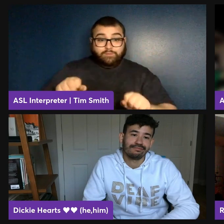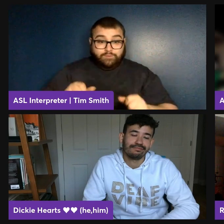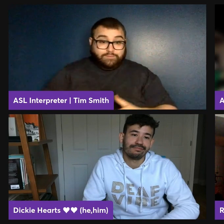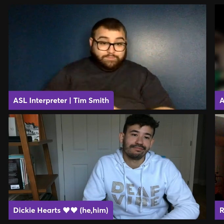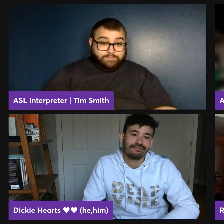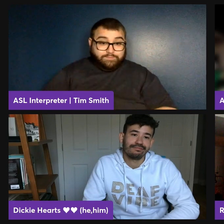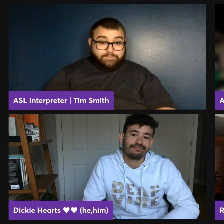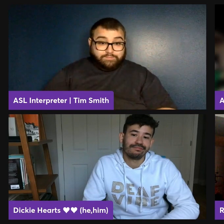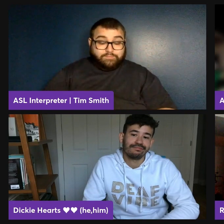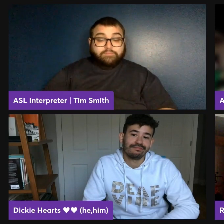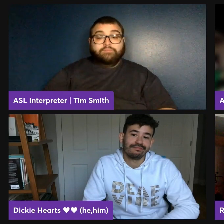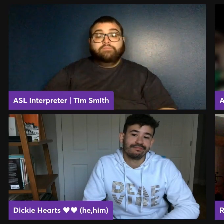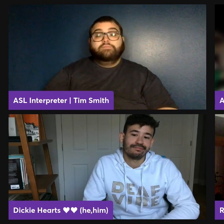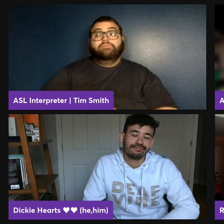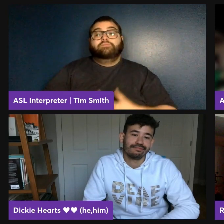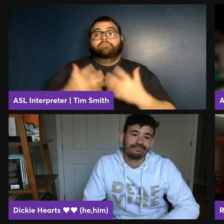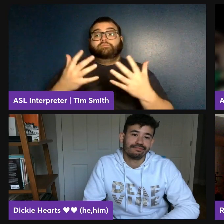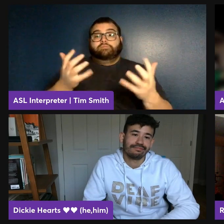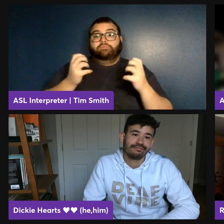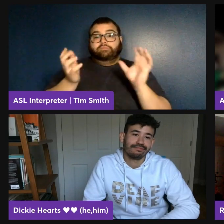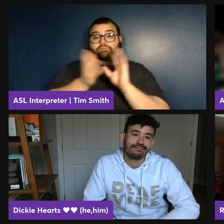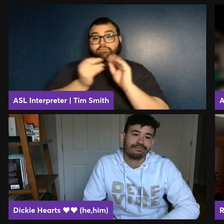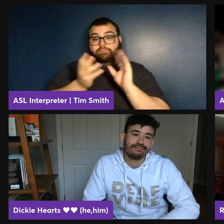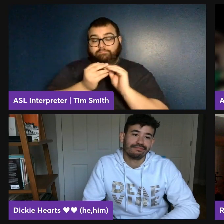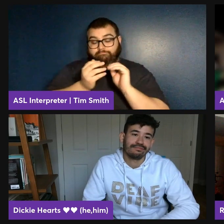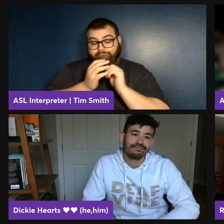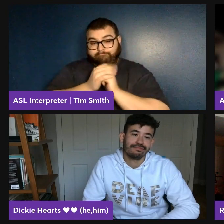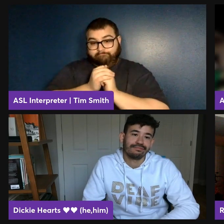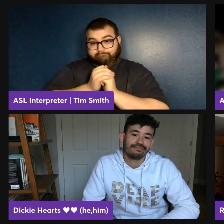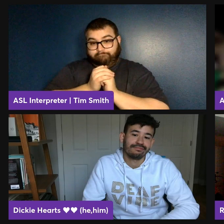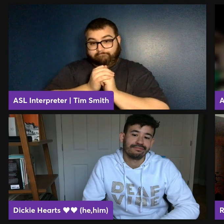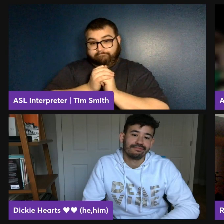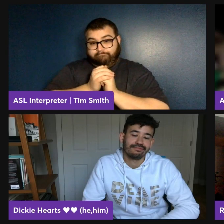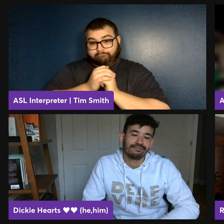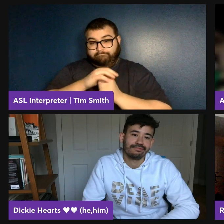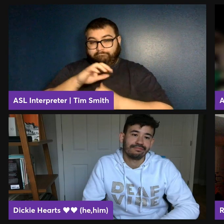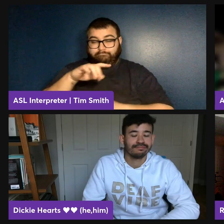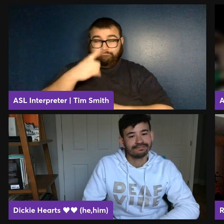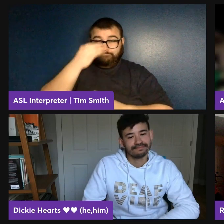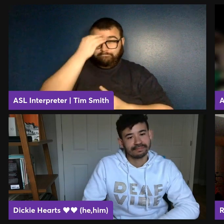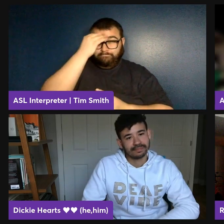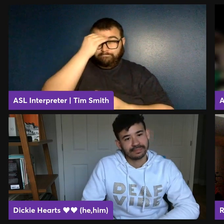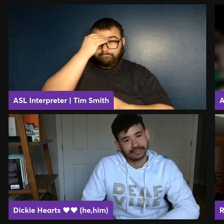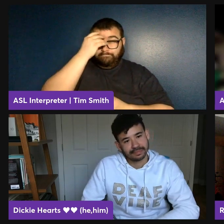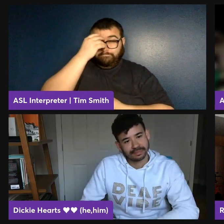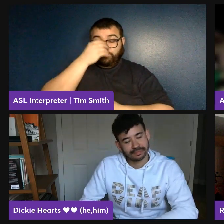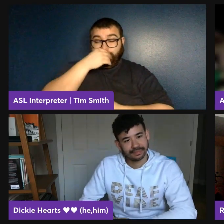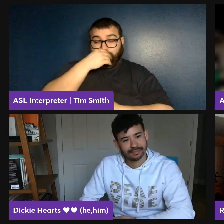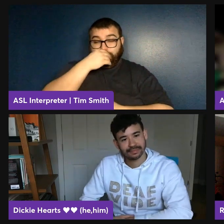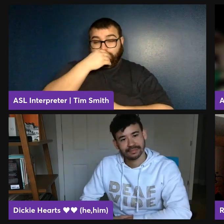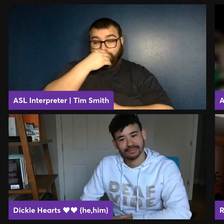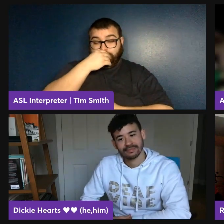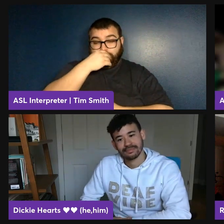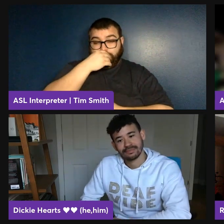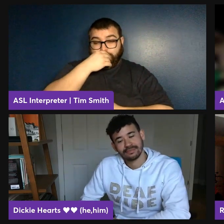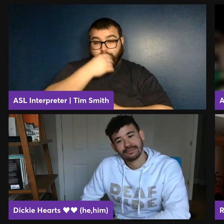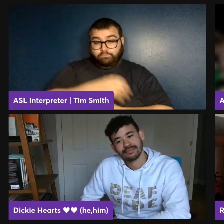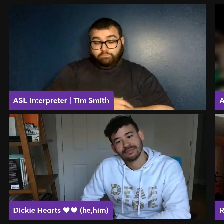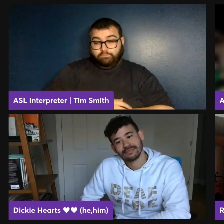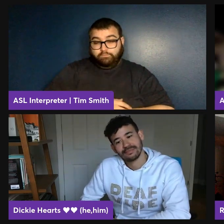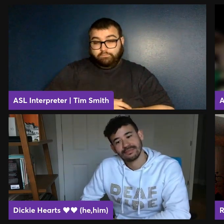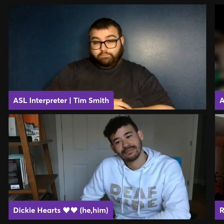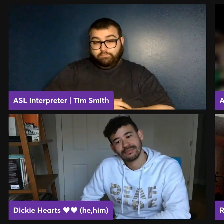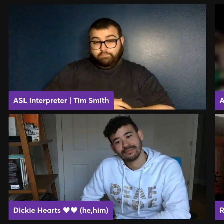So I want to say, in a just things I'm thinking about right now,